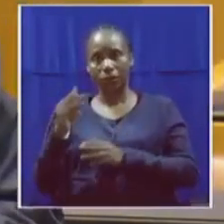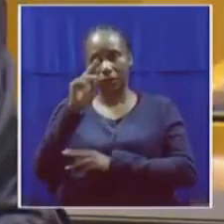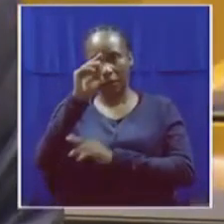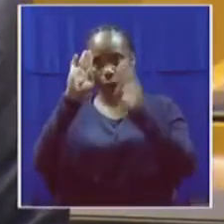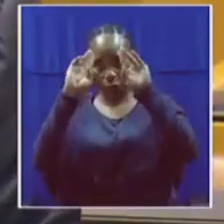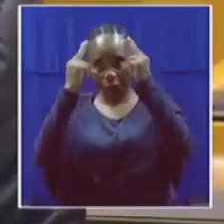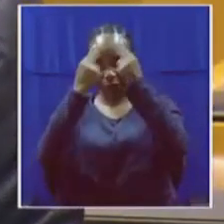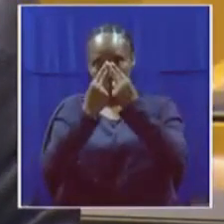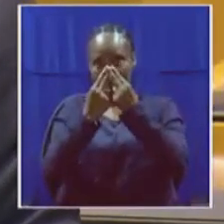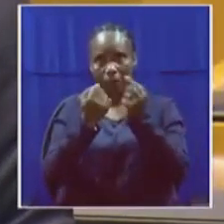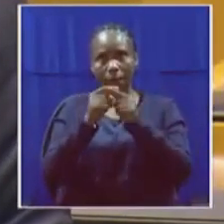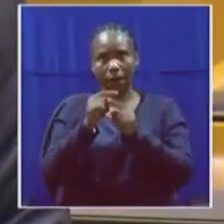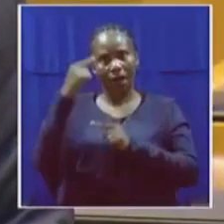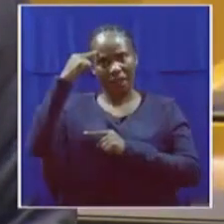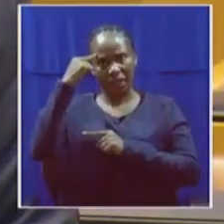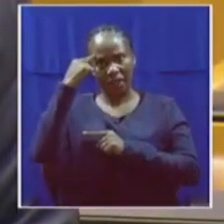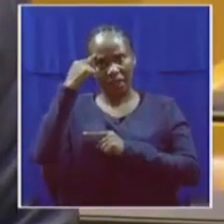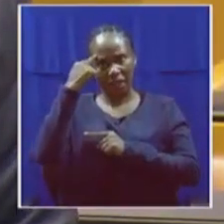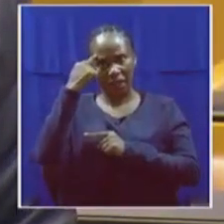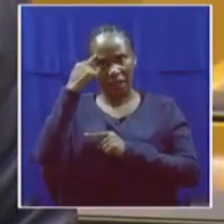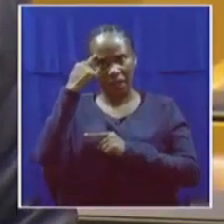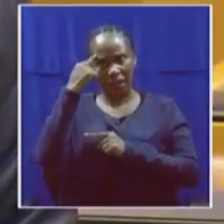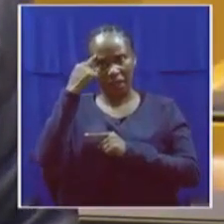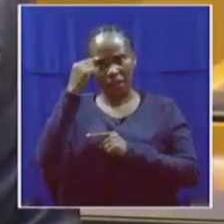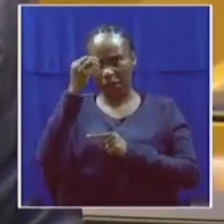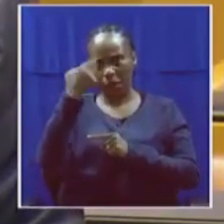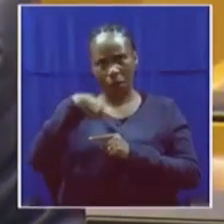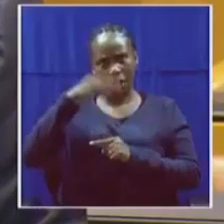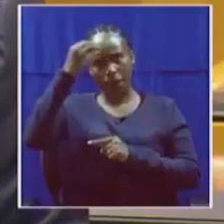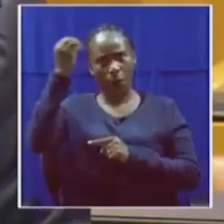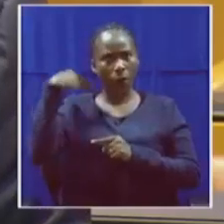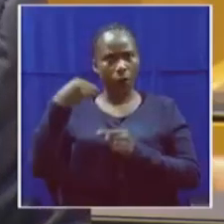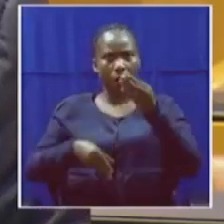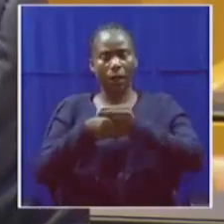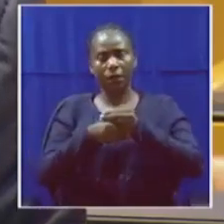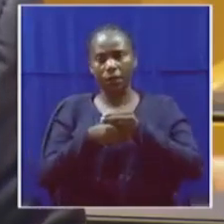But I think you forgot to ask to add Professor Danny Roderick.